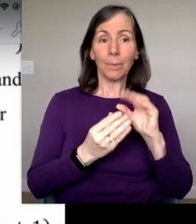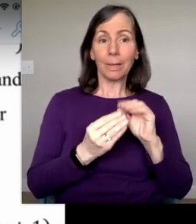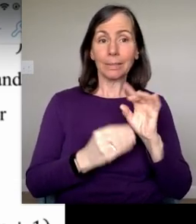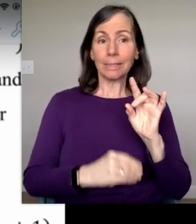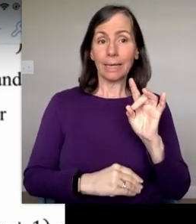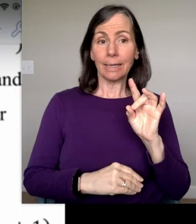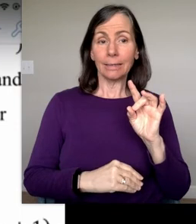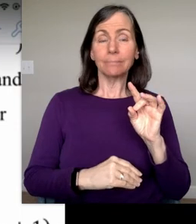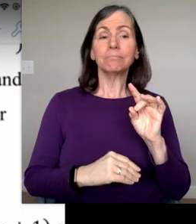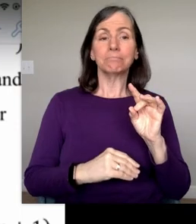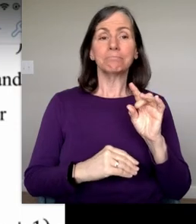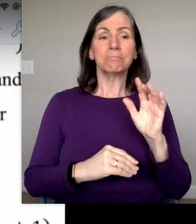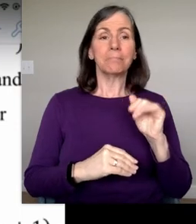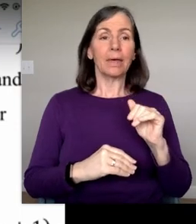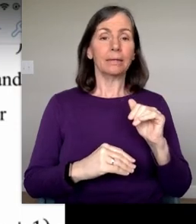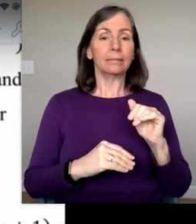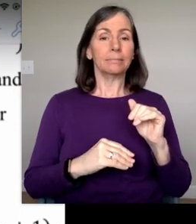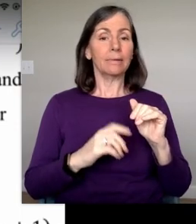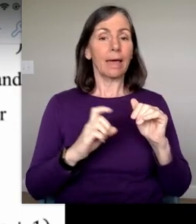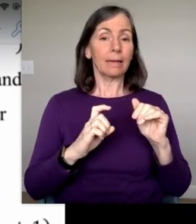is 8.